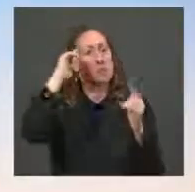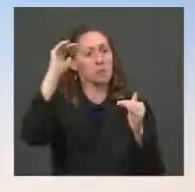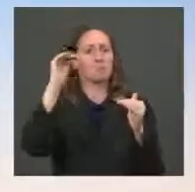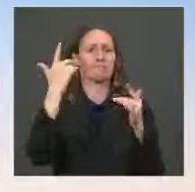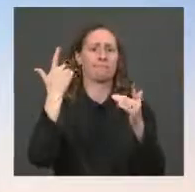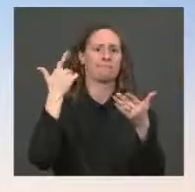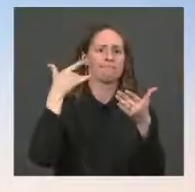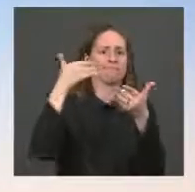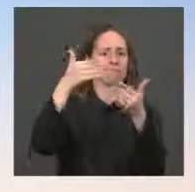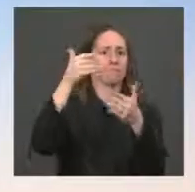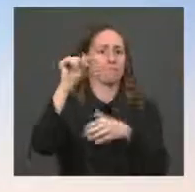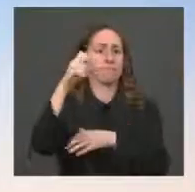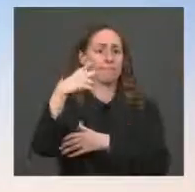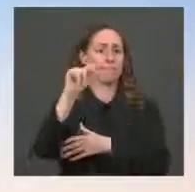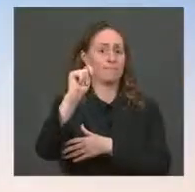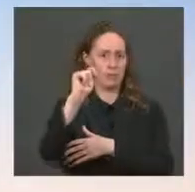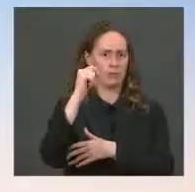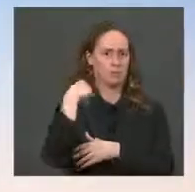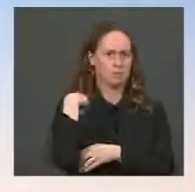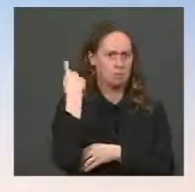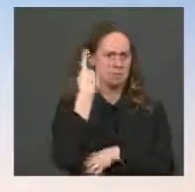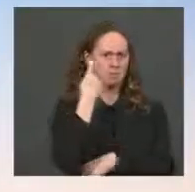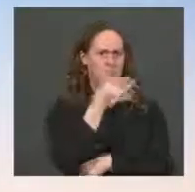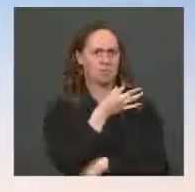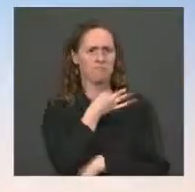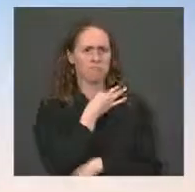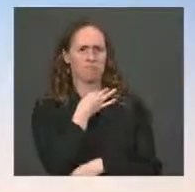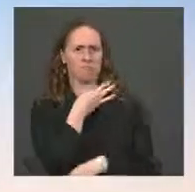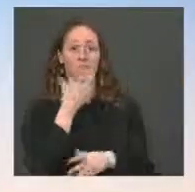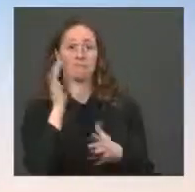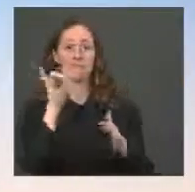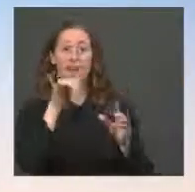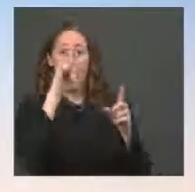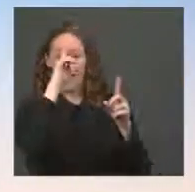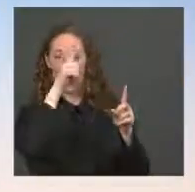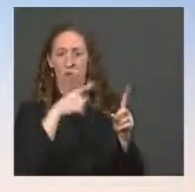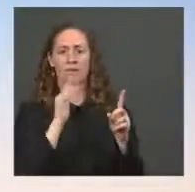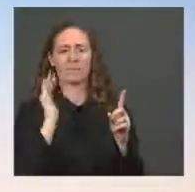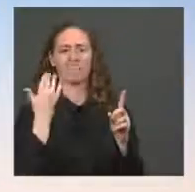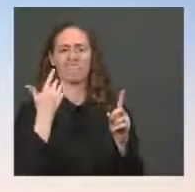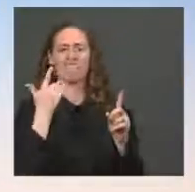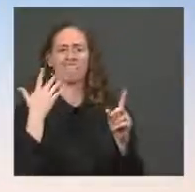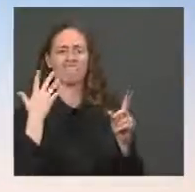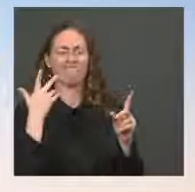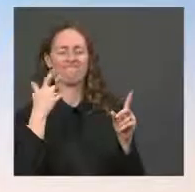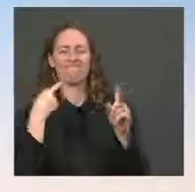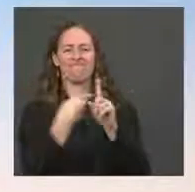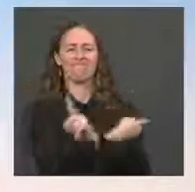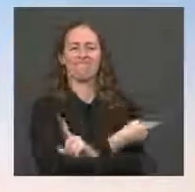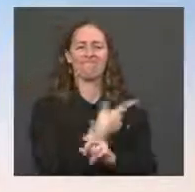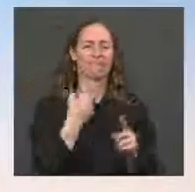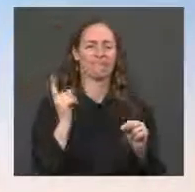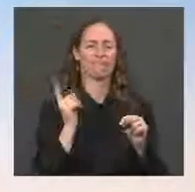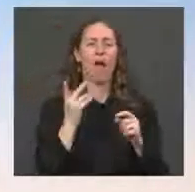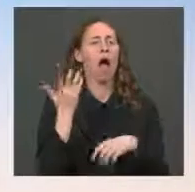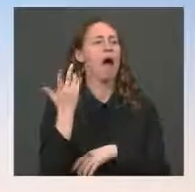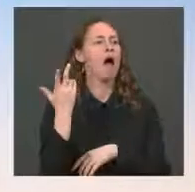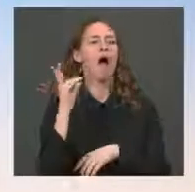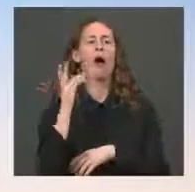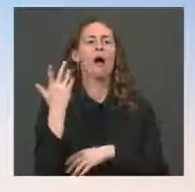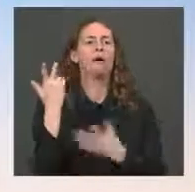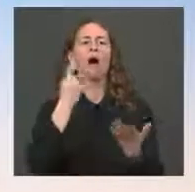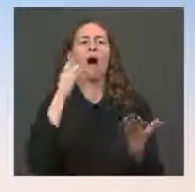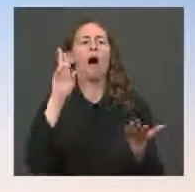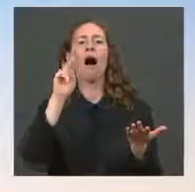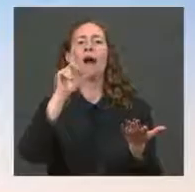this goal will be unlikely to be achieved unless there is a vaccine patent waiver at the WTO. The US has supported this since May, and it's